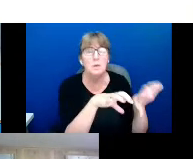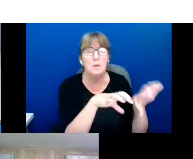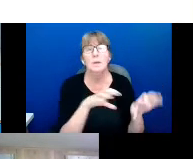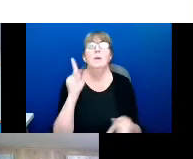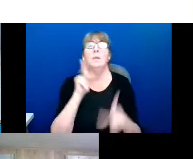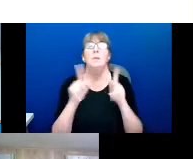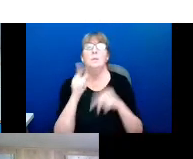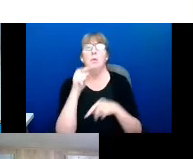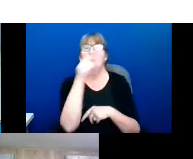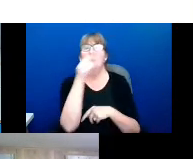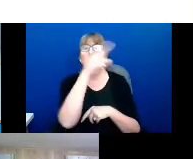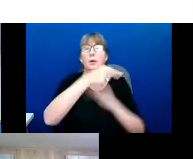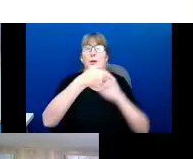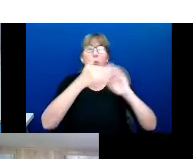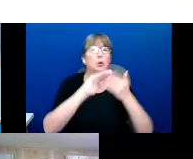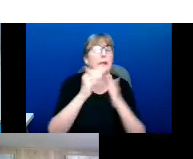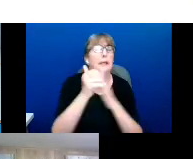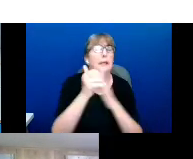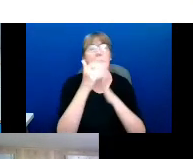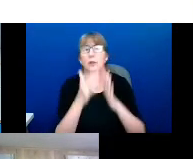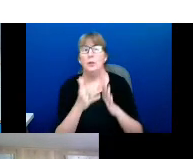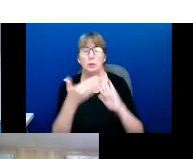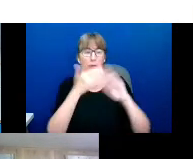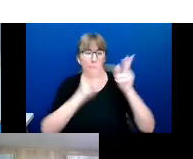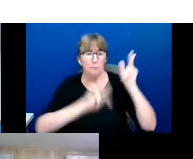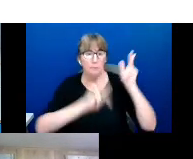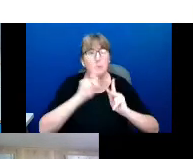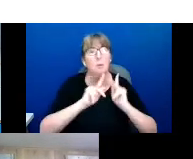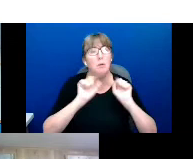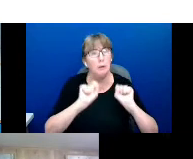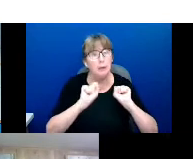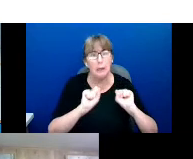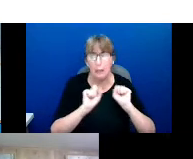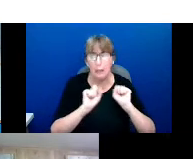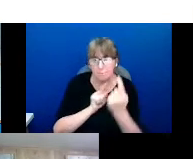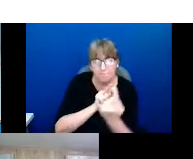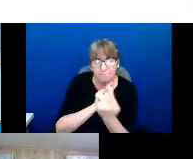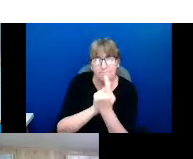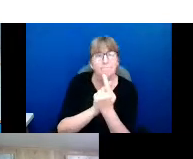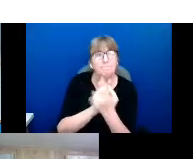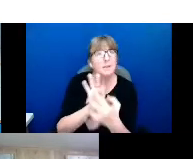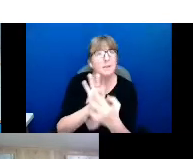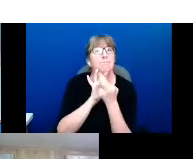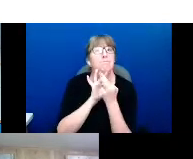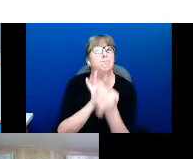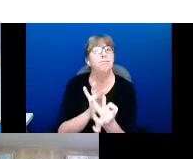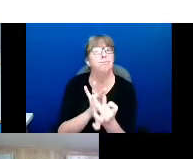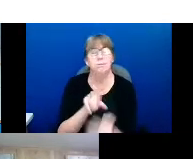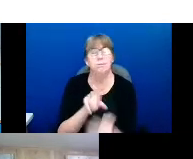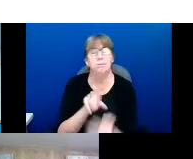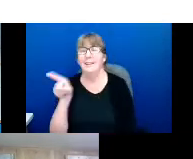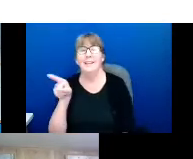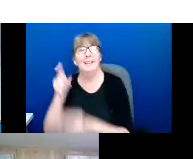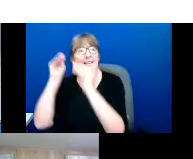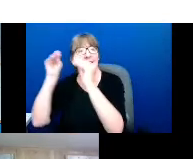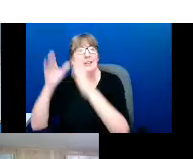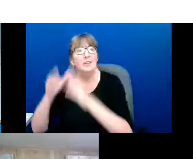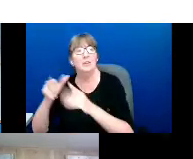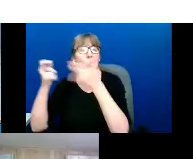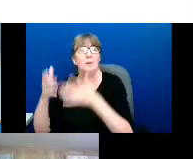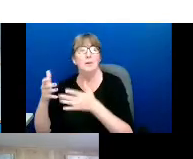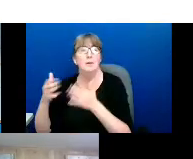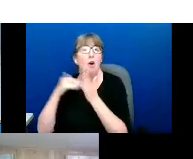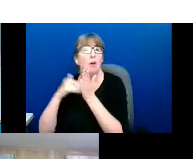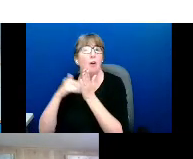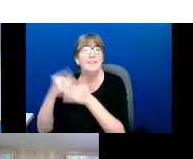the community leaders are able to connect with them in ways that sometimes our teachers and administrators can't do. So